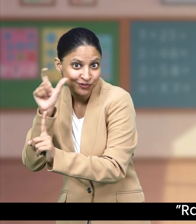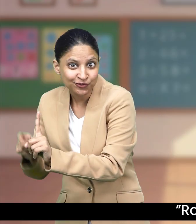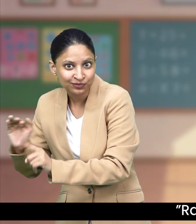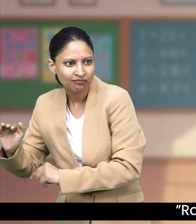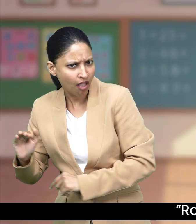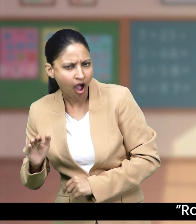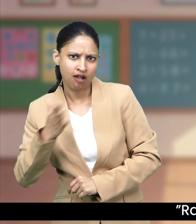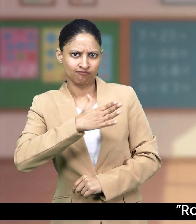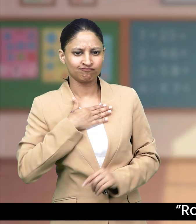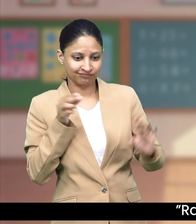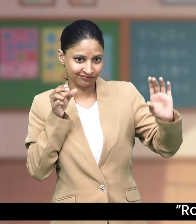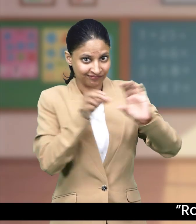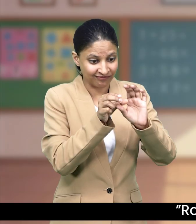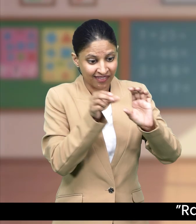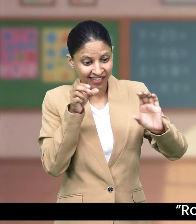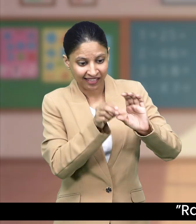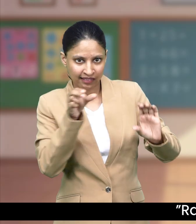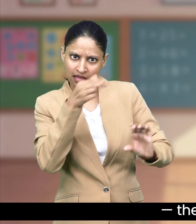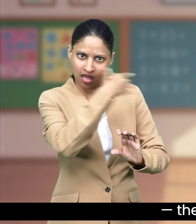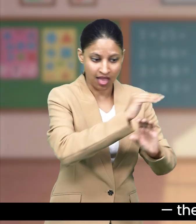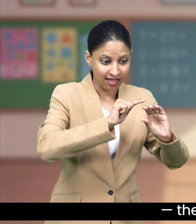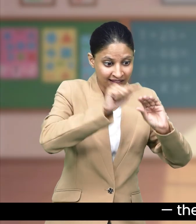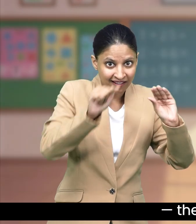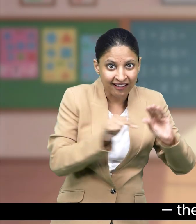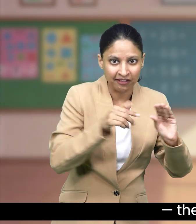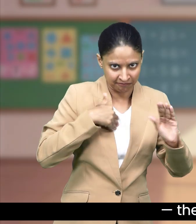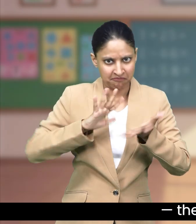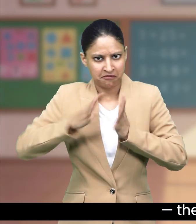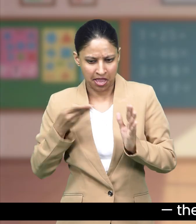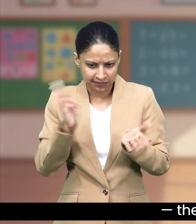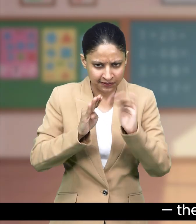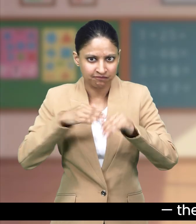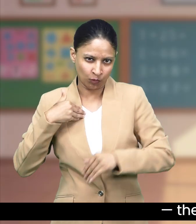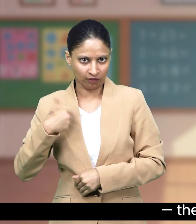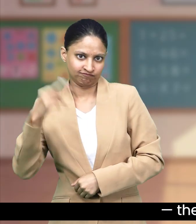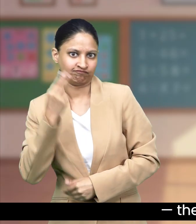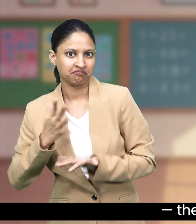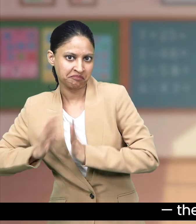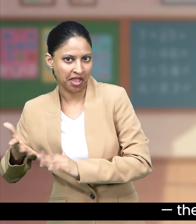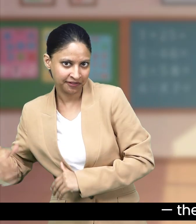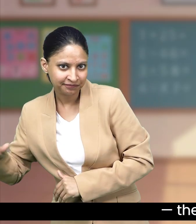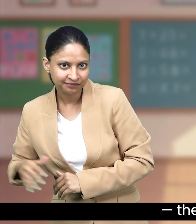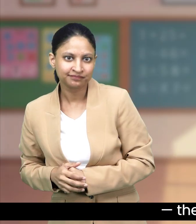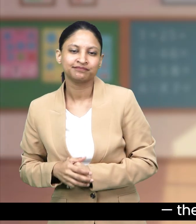Raju said, "I will make the cover, the part that goes over the tray."